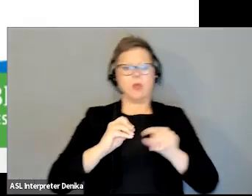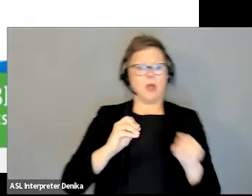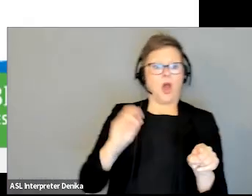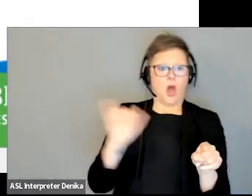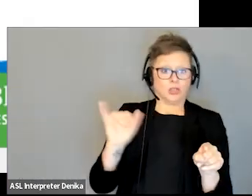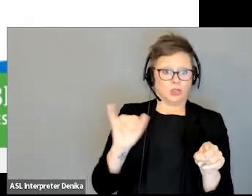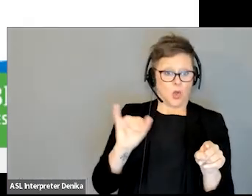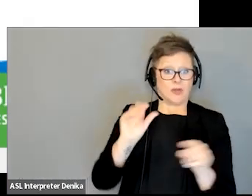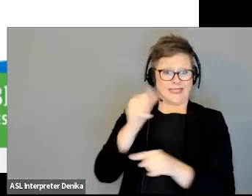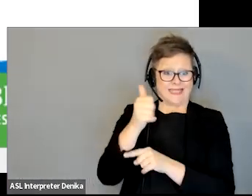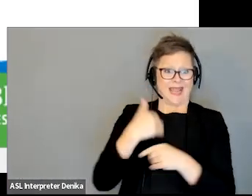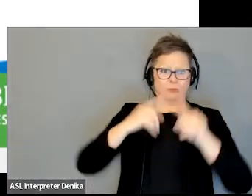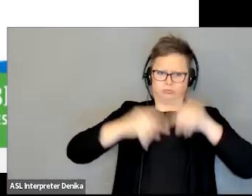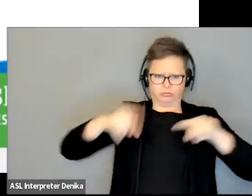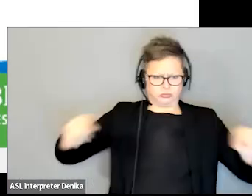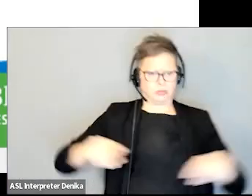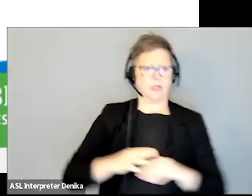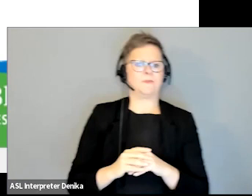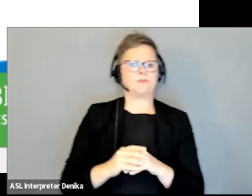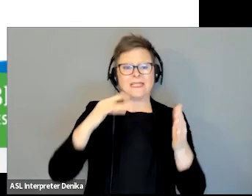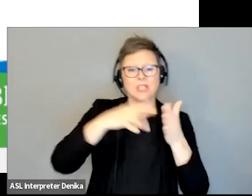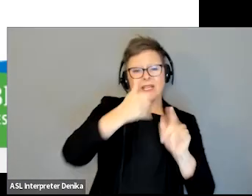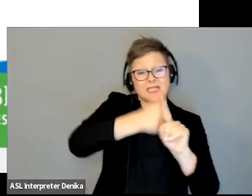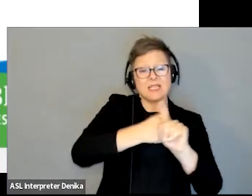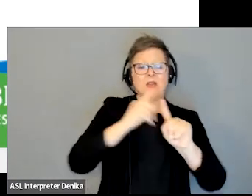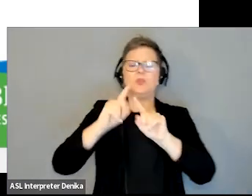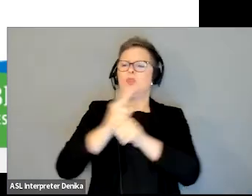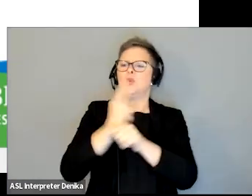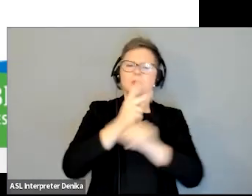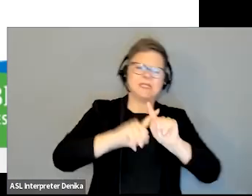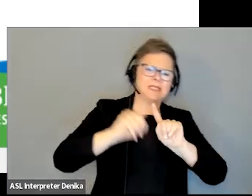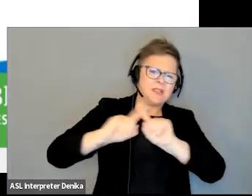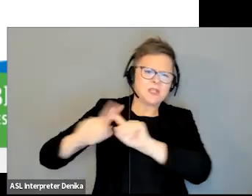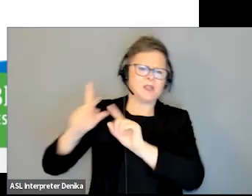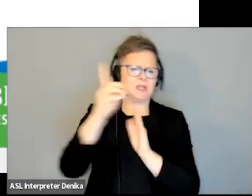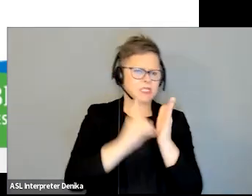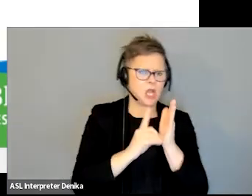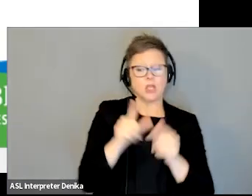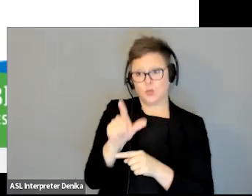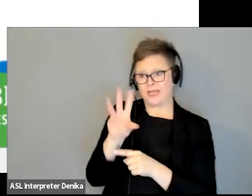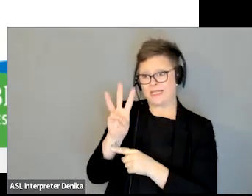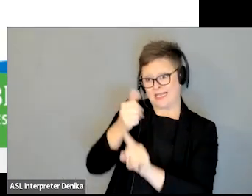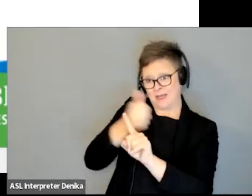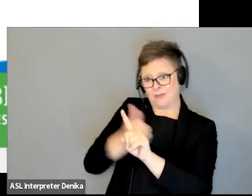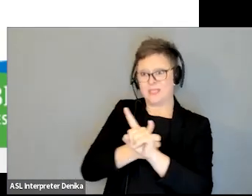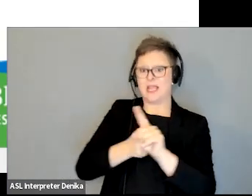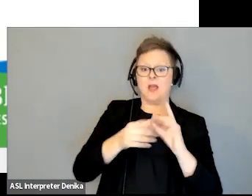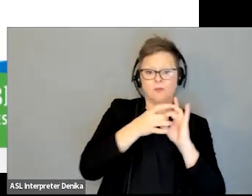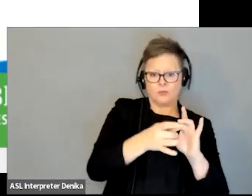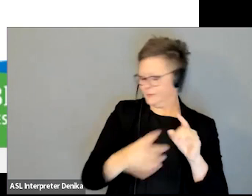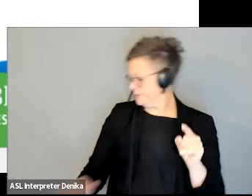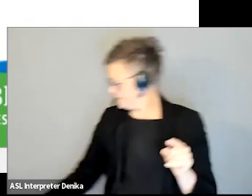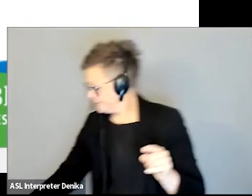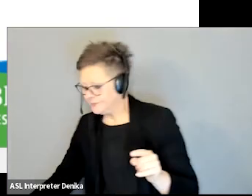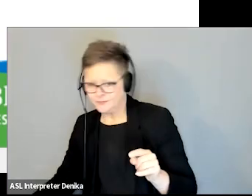focus. The studies used a range of methodologies and approaches. So the majority of the articles, 26 of them were qualitative, 6 were quantitative,